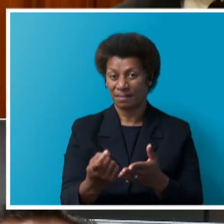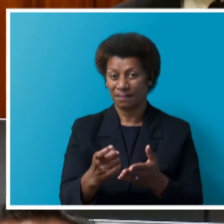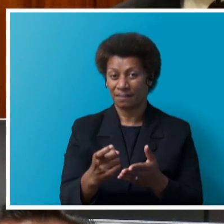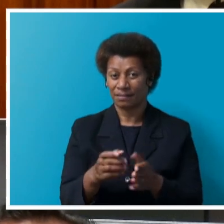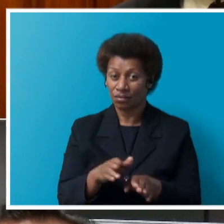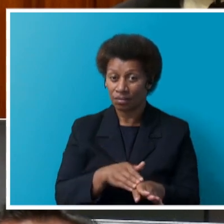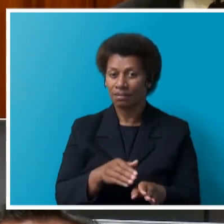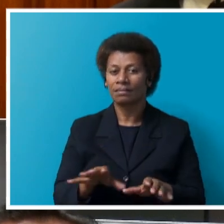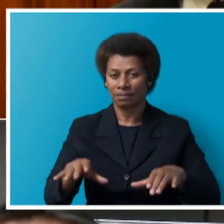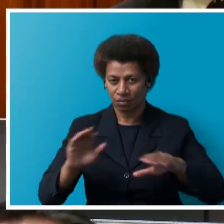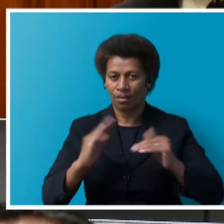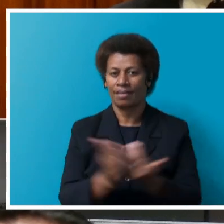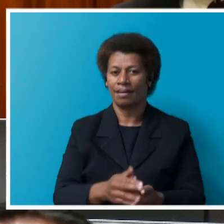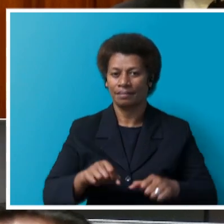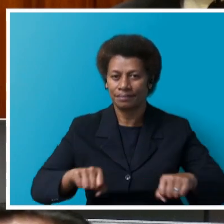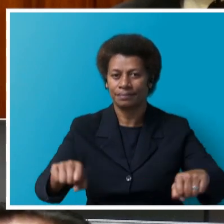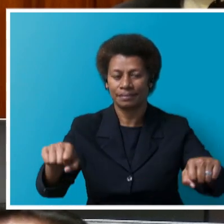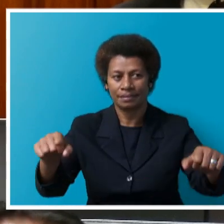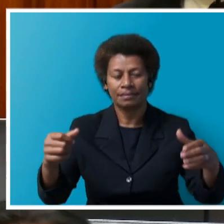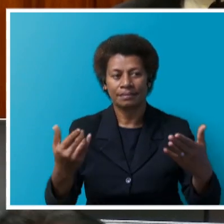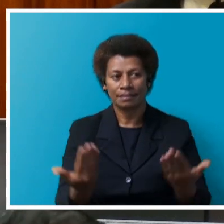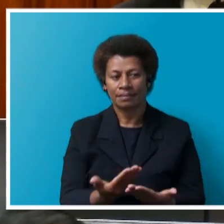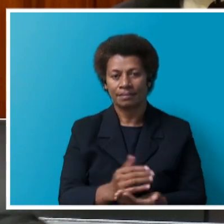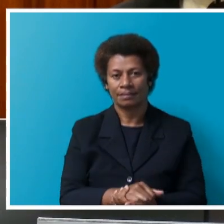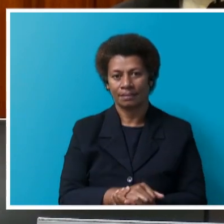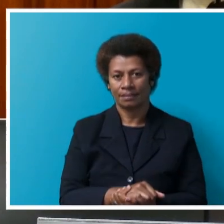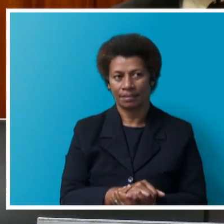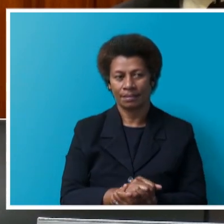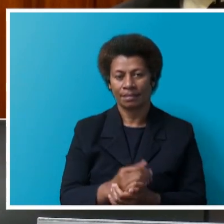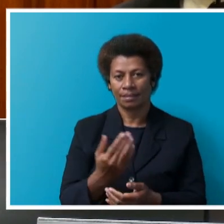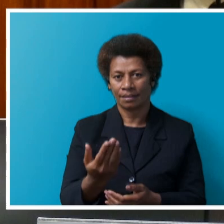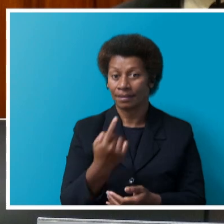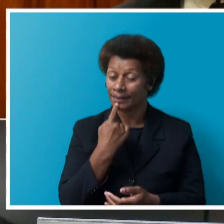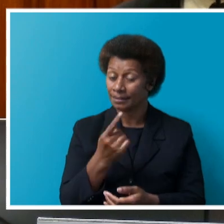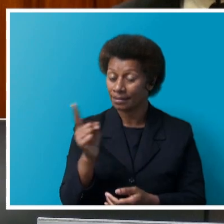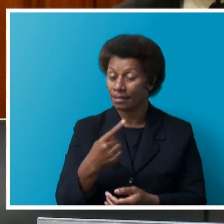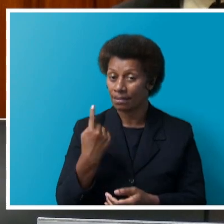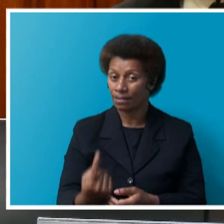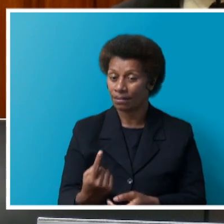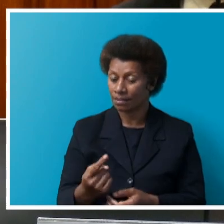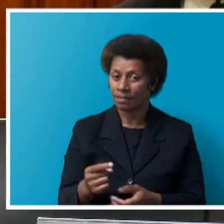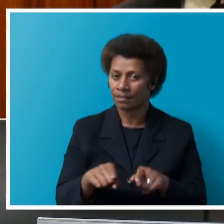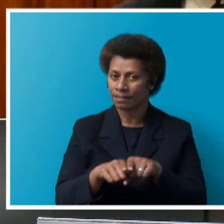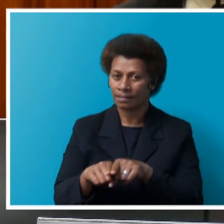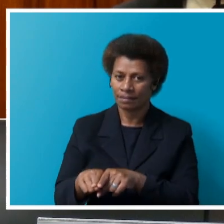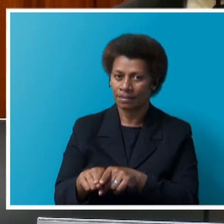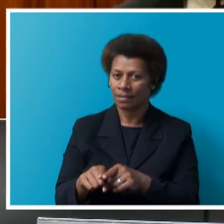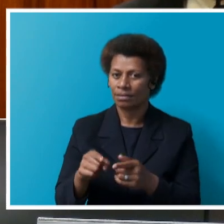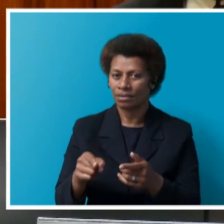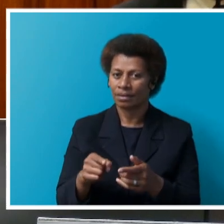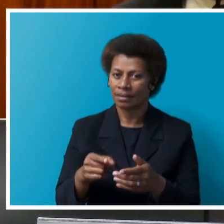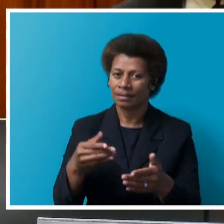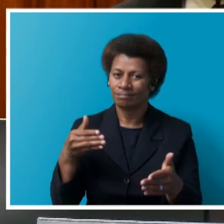Mr. Speaker, sir, for 16 years, the Fiji First ship sailed fast. It sailed alone. That is why it ultimately ran aground. And when